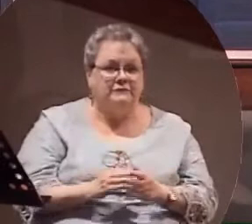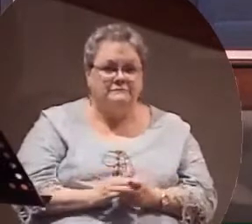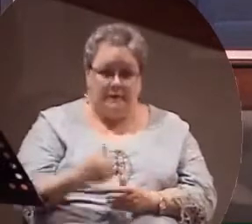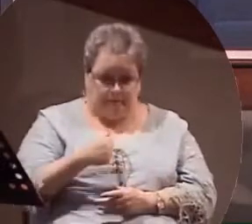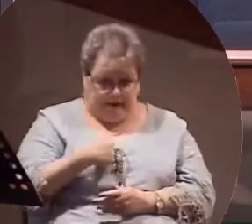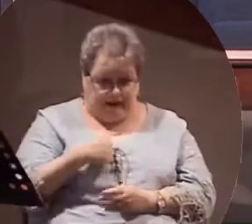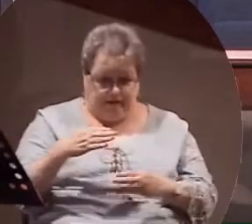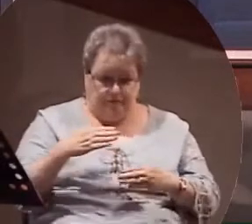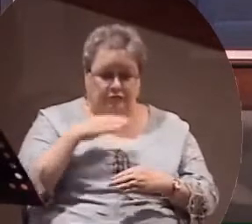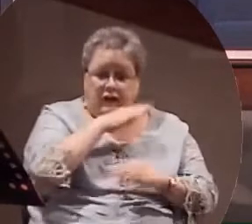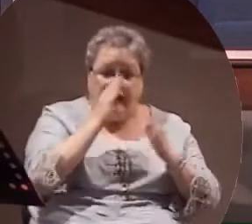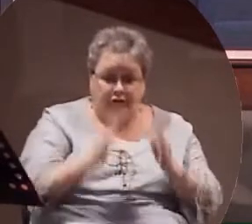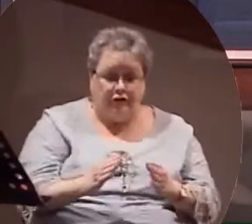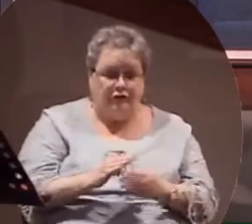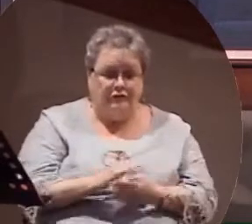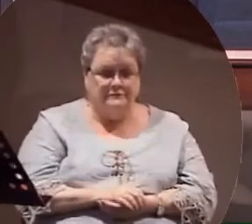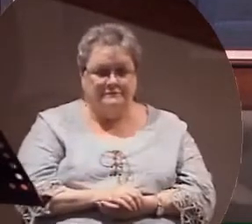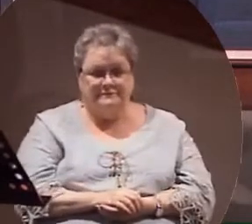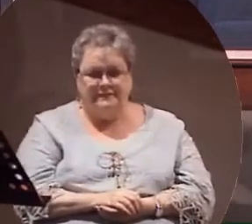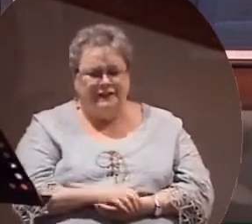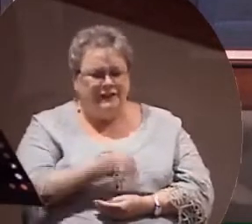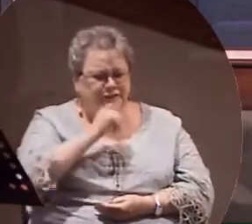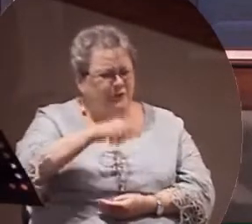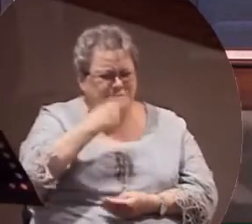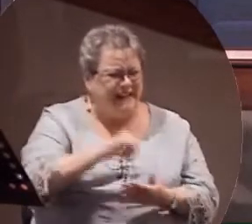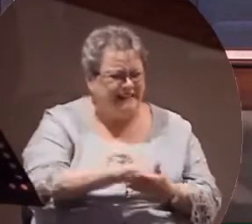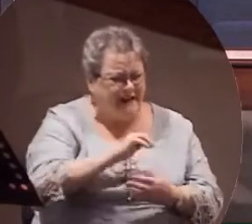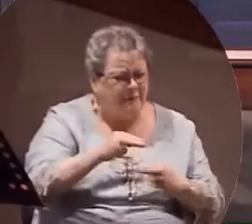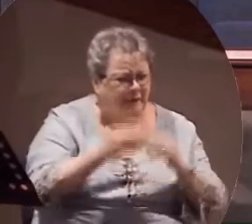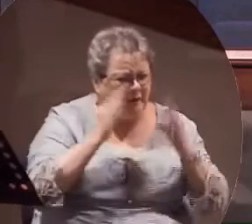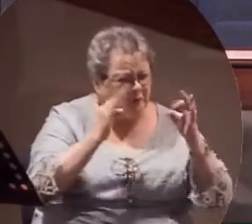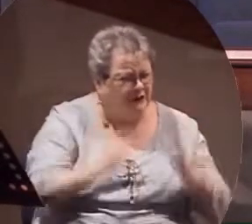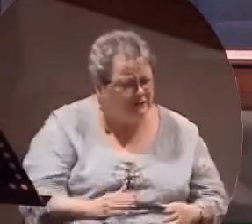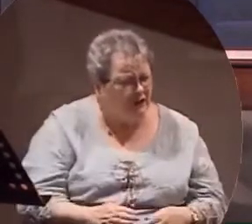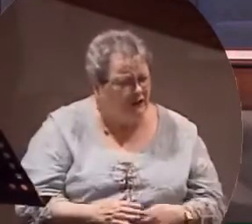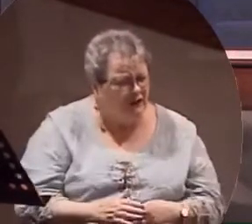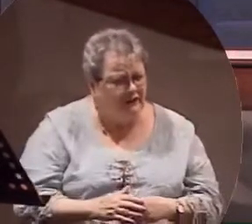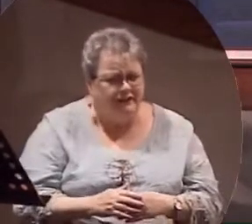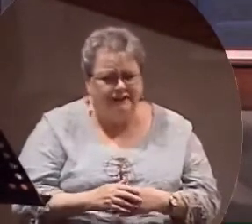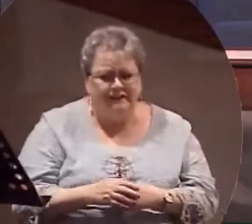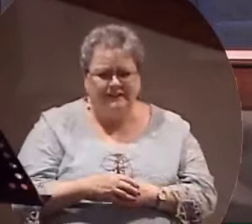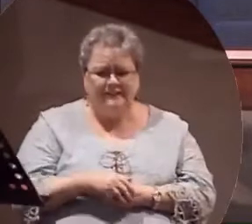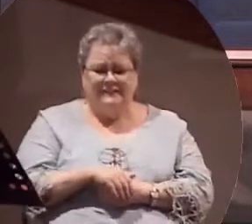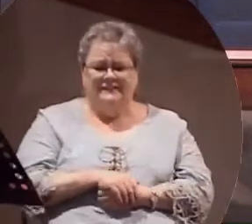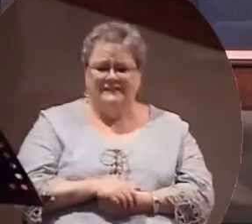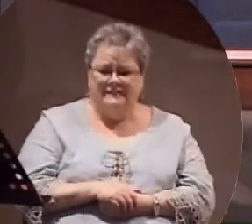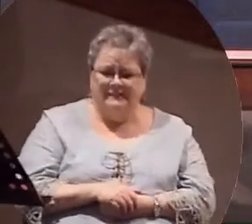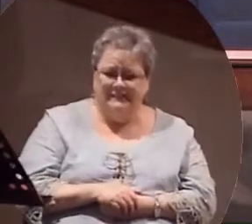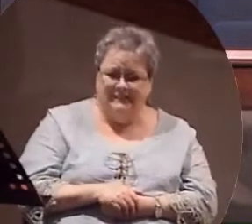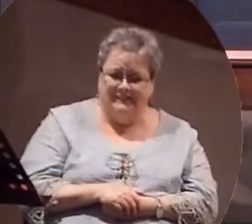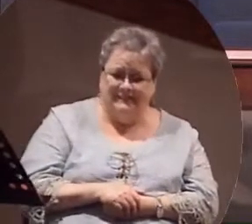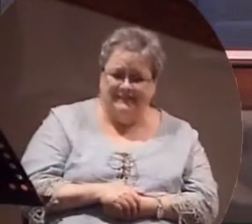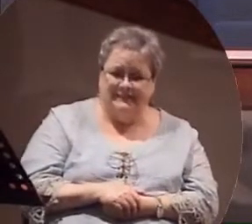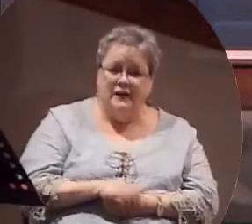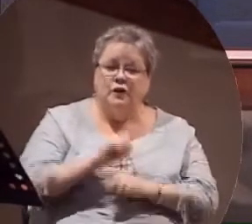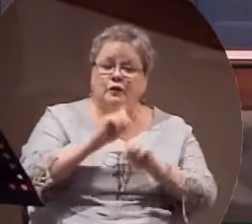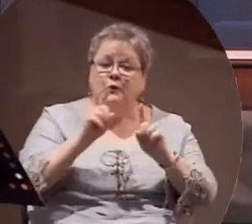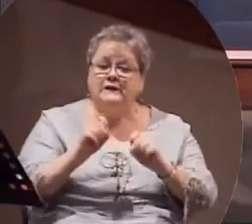make me? Don't say that about me. We're liars. Let me ask you a